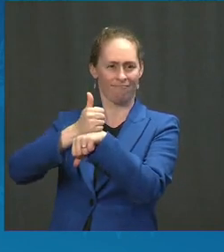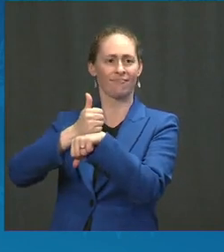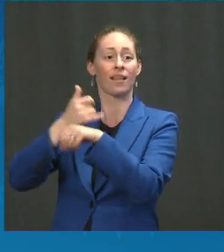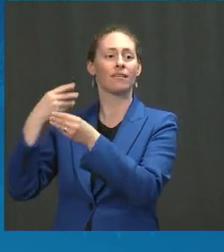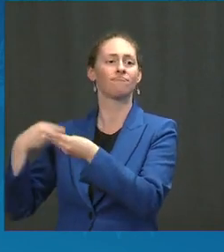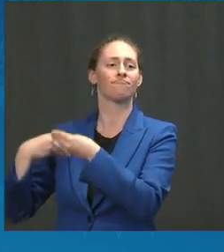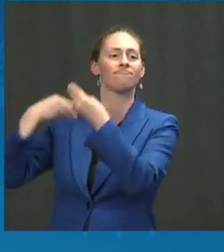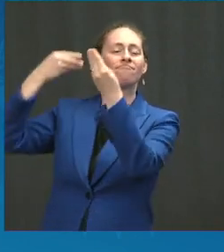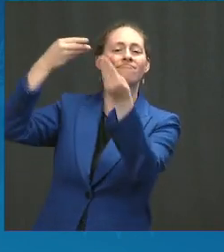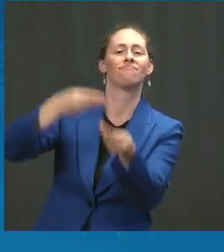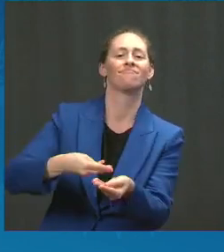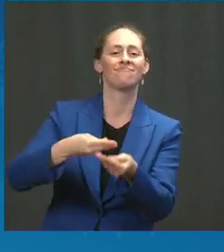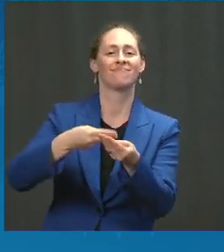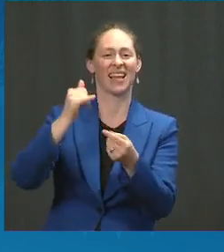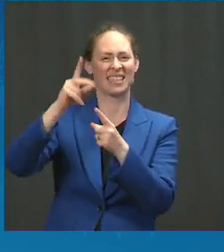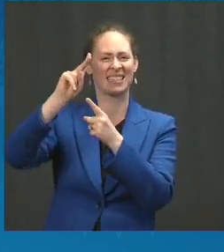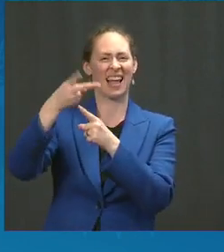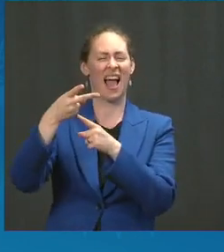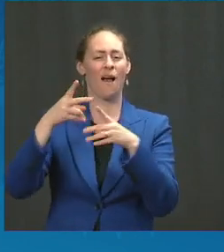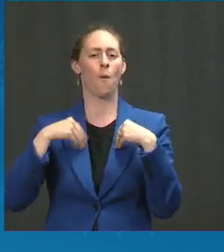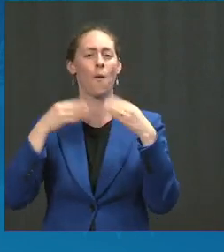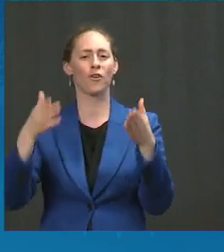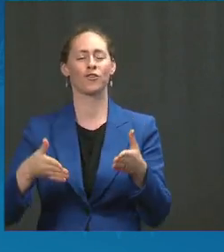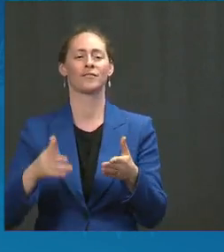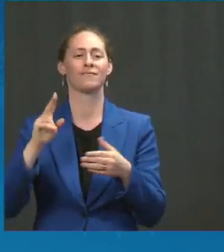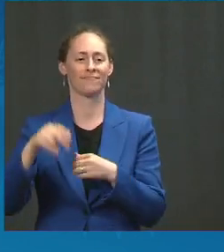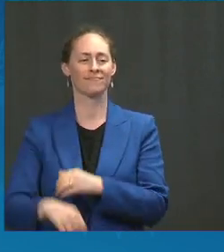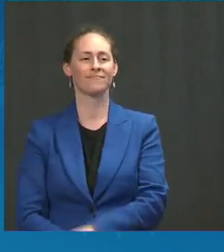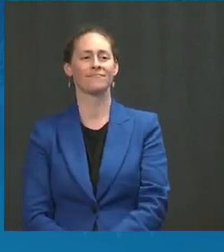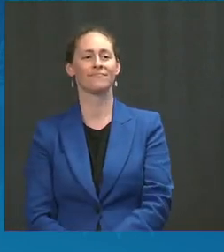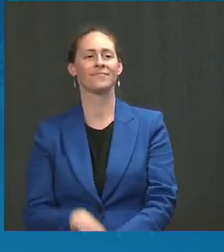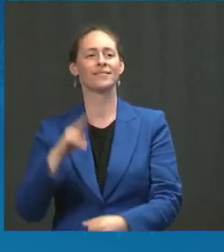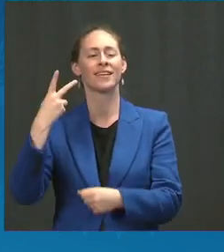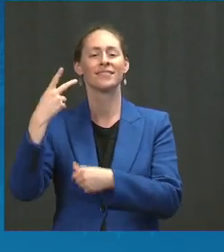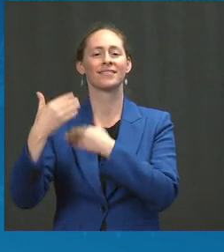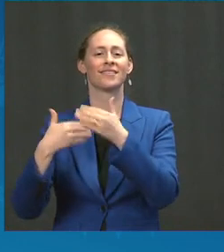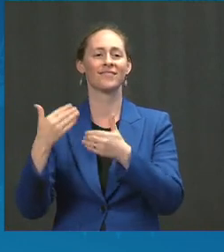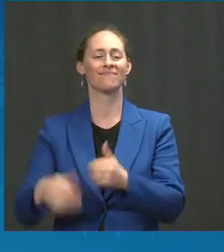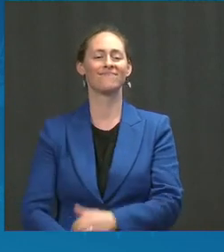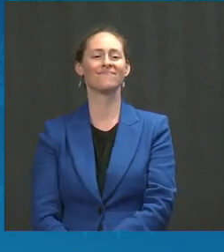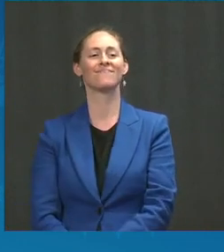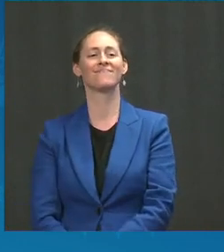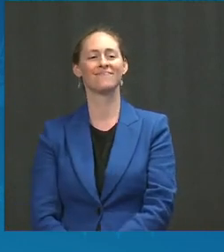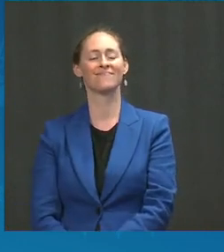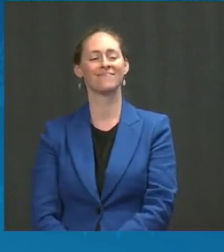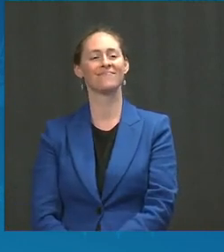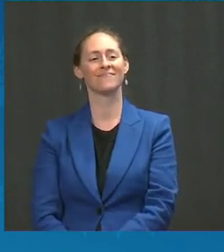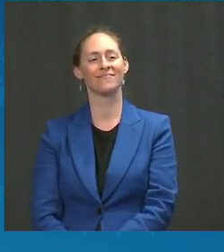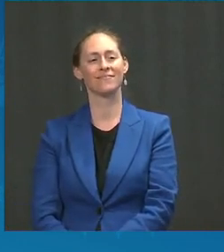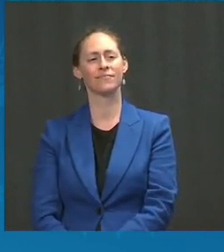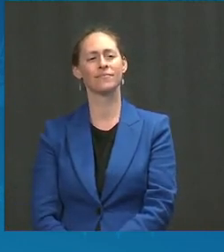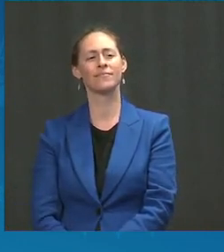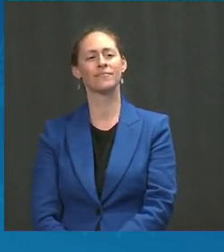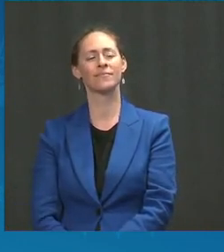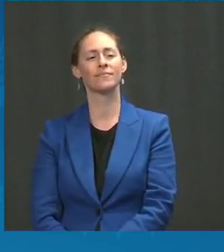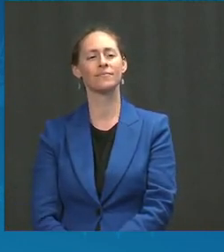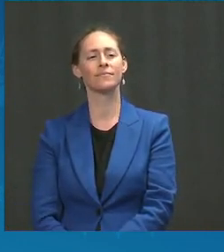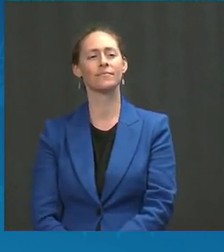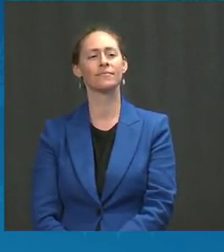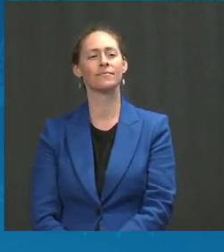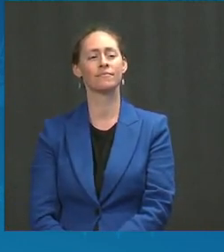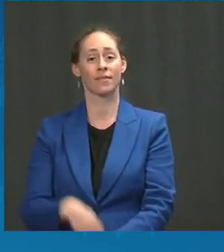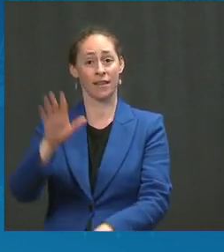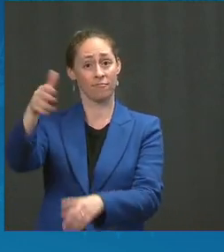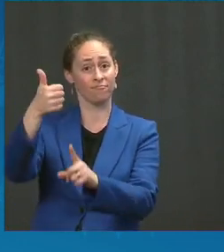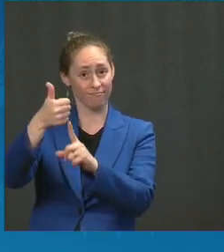the marketing tools they need to grow. She's won numerous awards for her efforts to partner with other minority business enterprises.